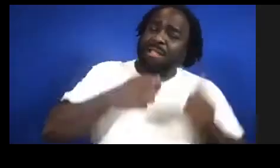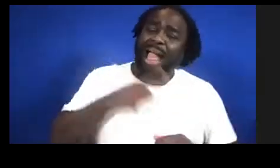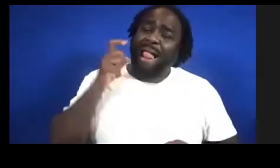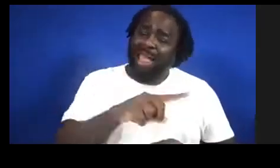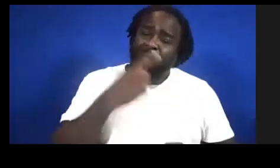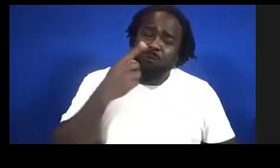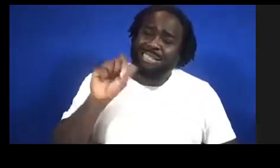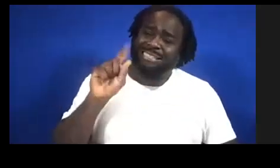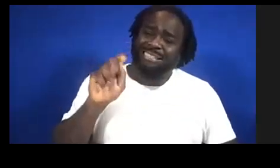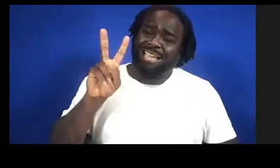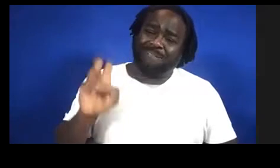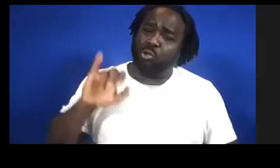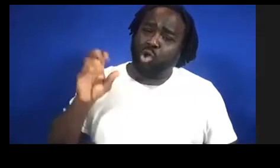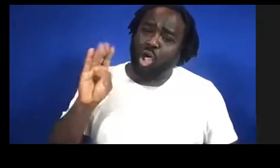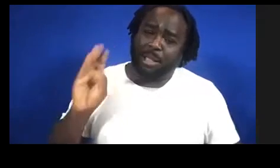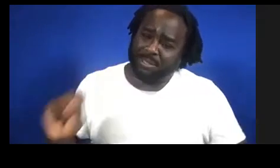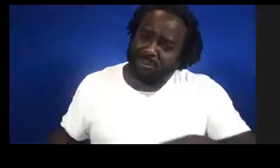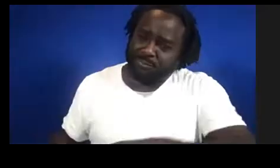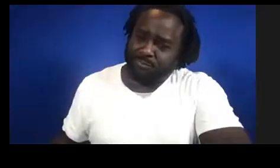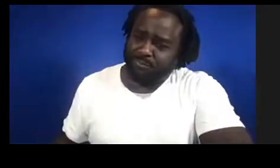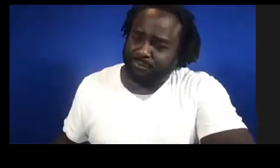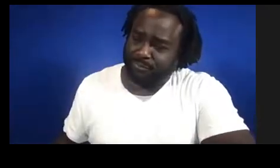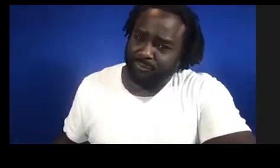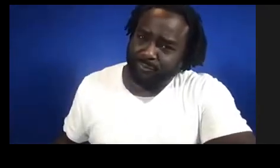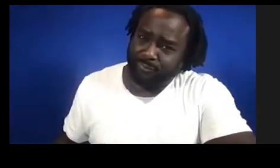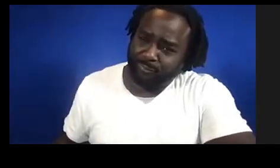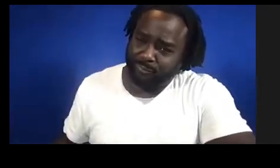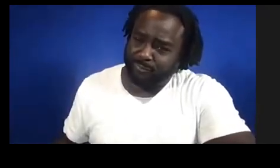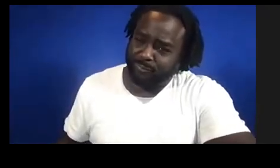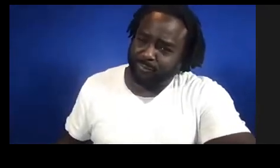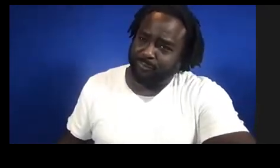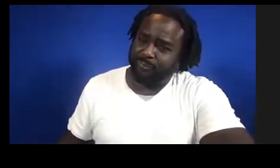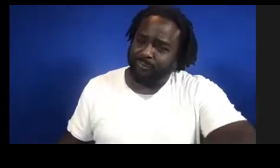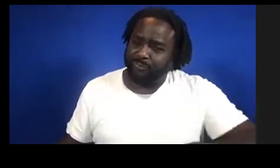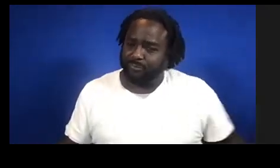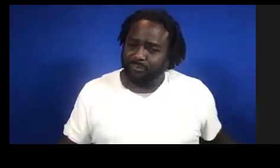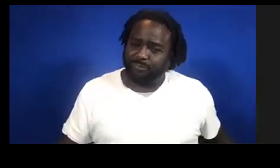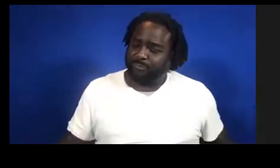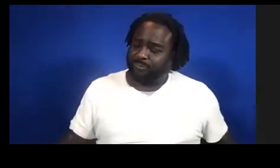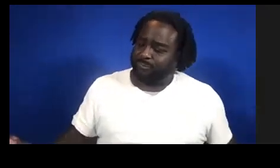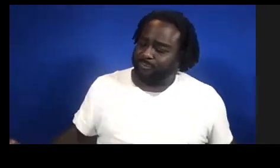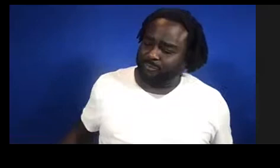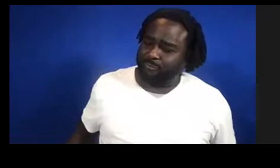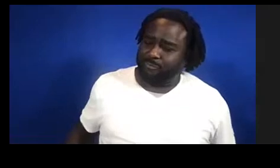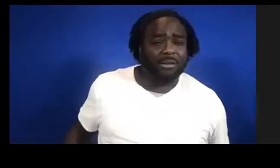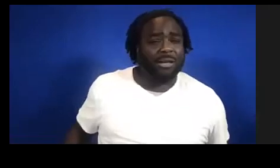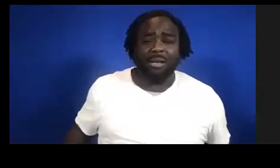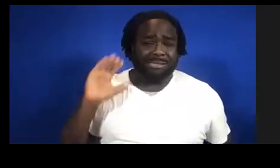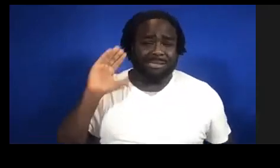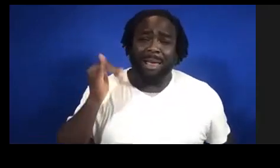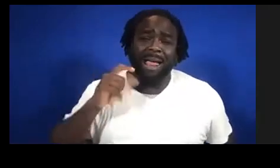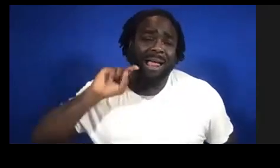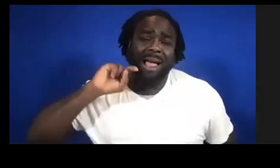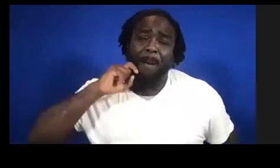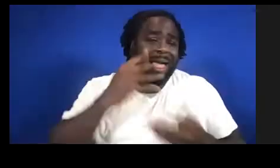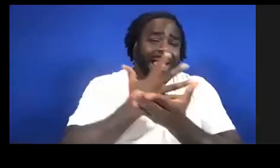or he gonna have to go back and dig up Steve Jobs or something. They're gonna have to call him back from the